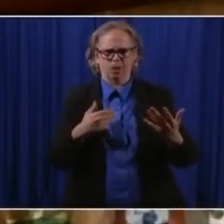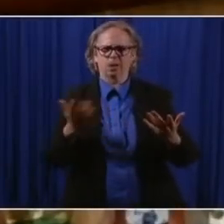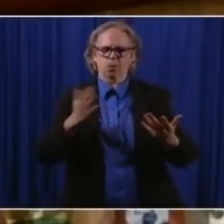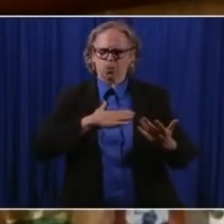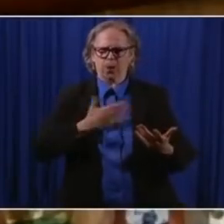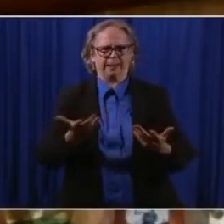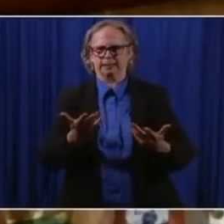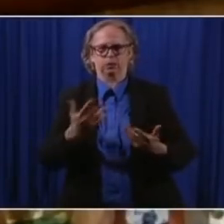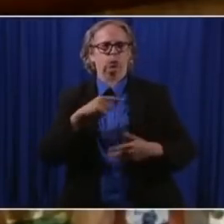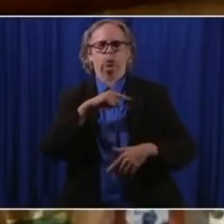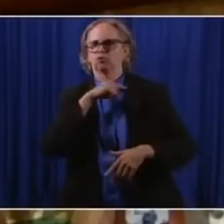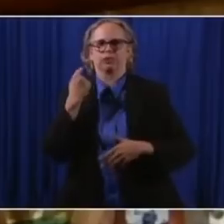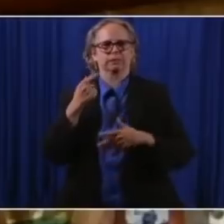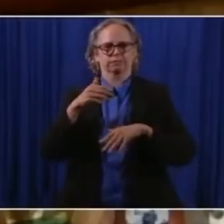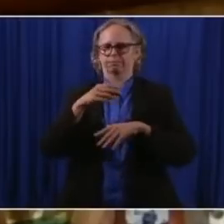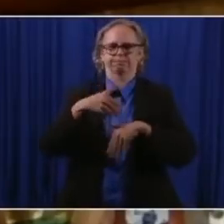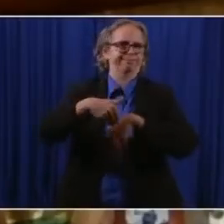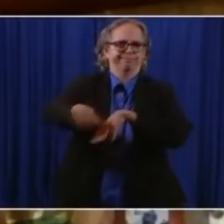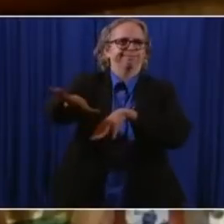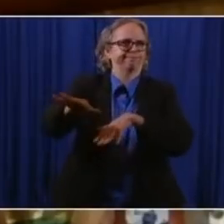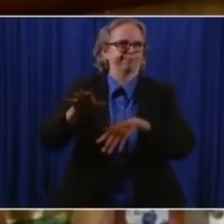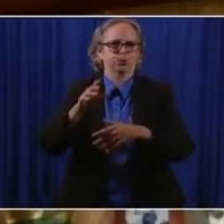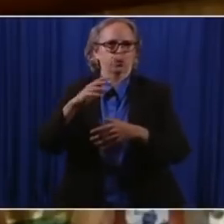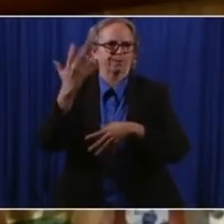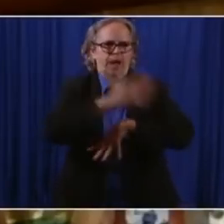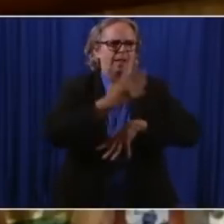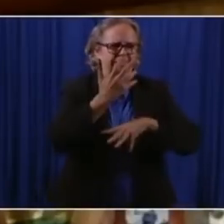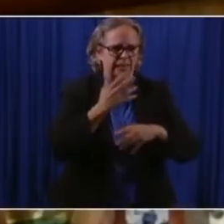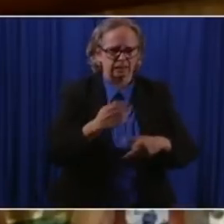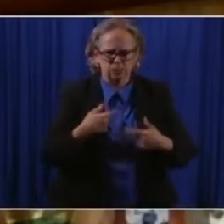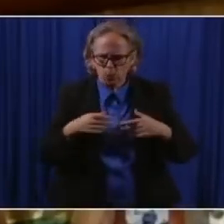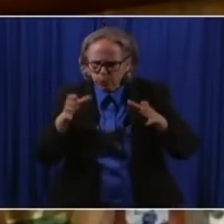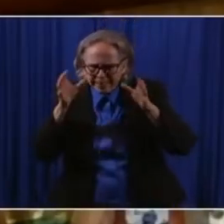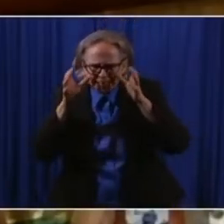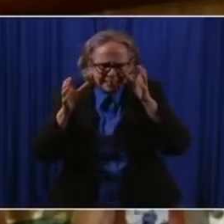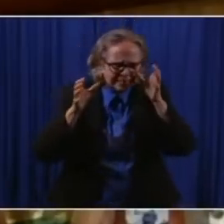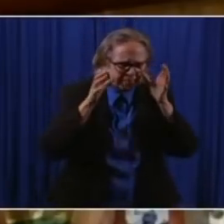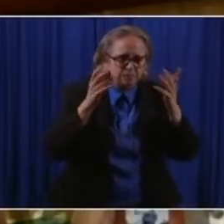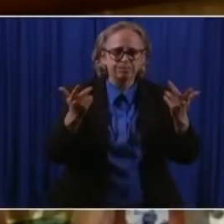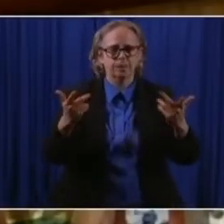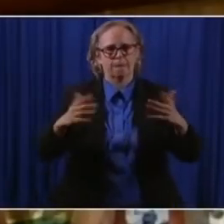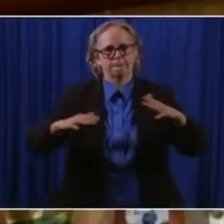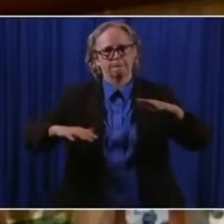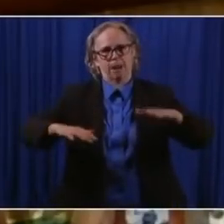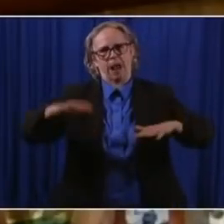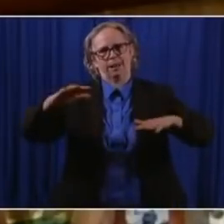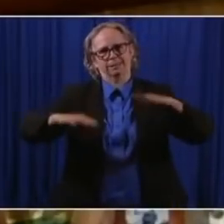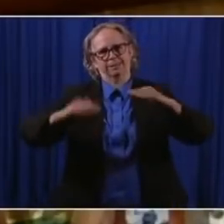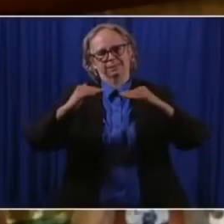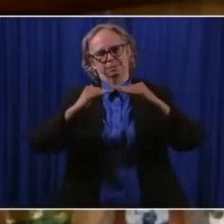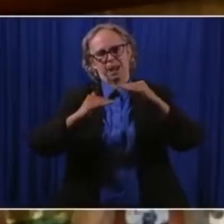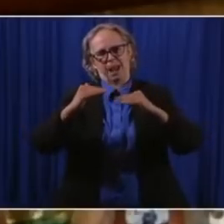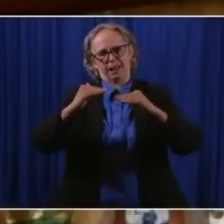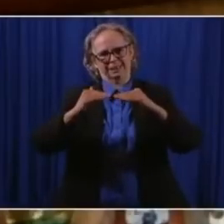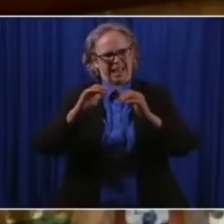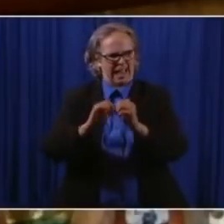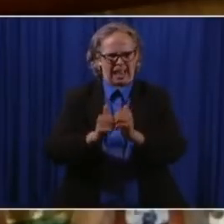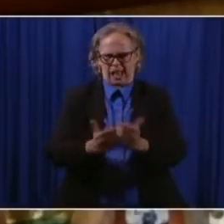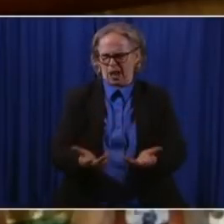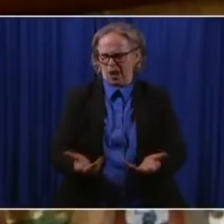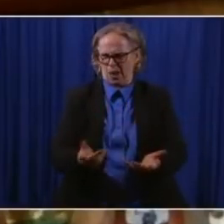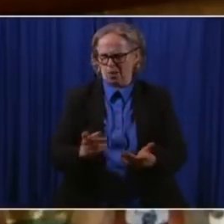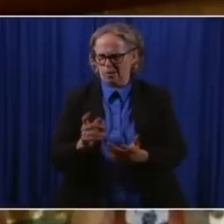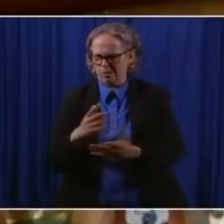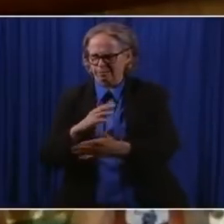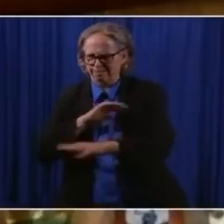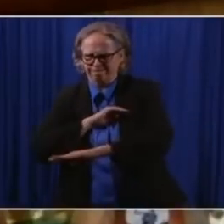about, how can we best balance this? And, although ultimately we were able to welcome students